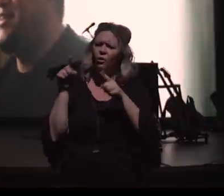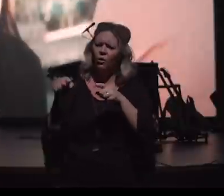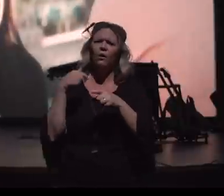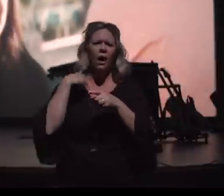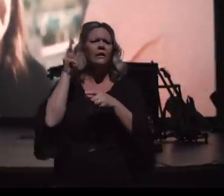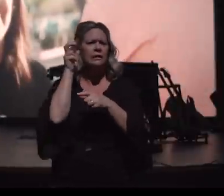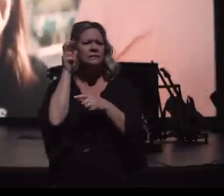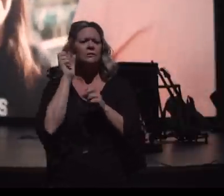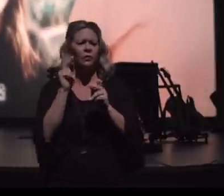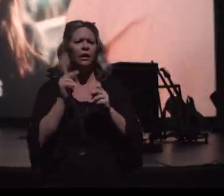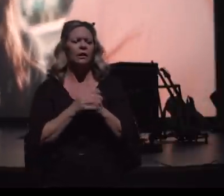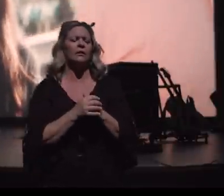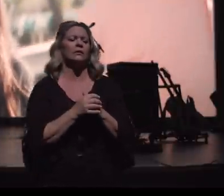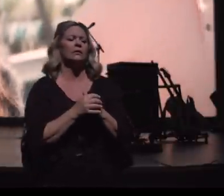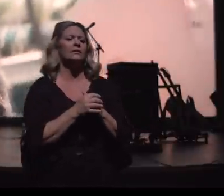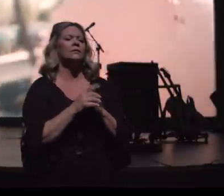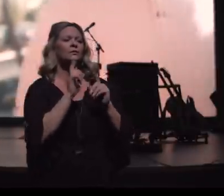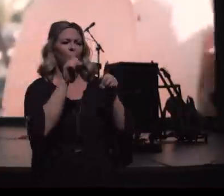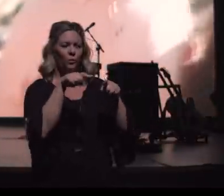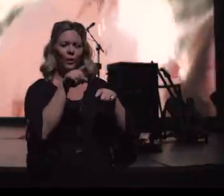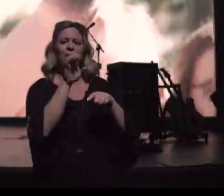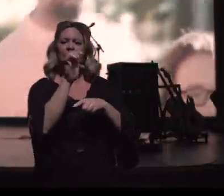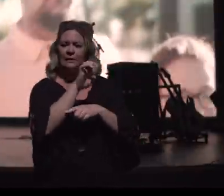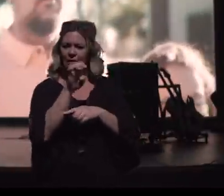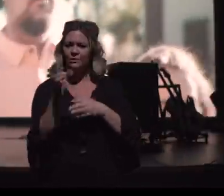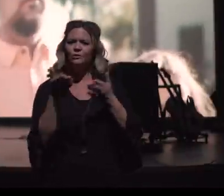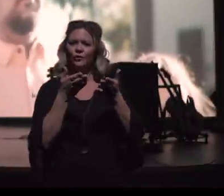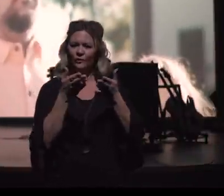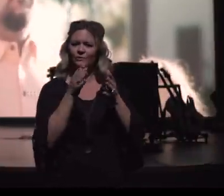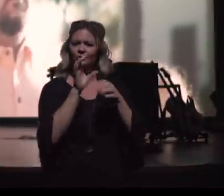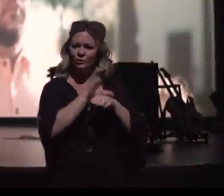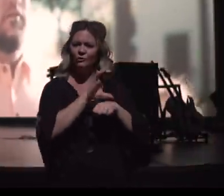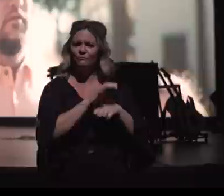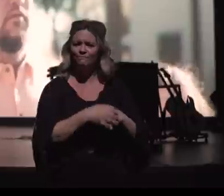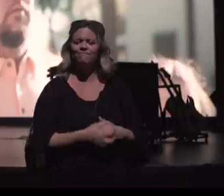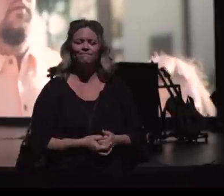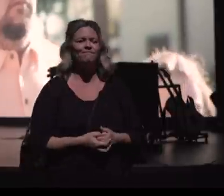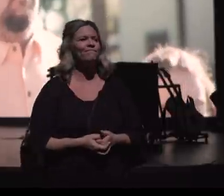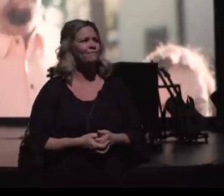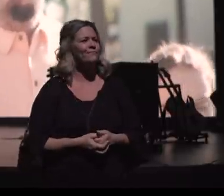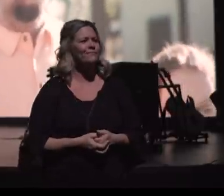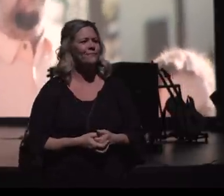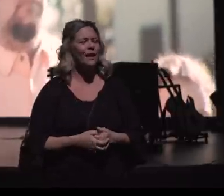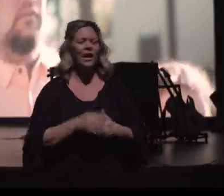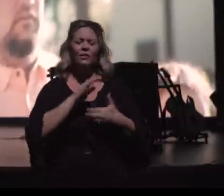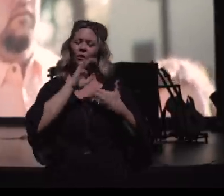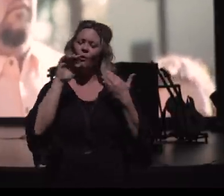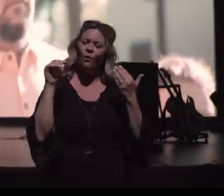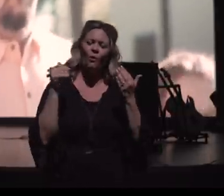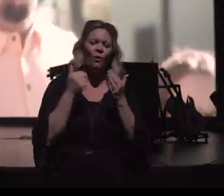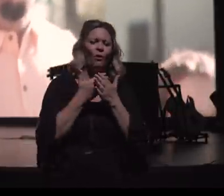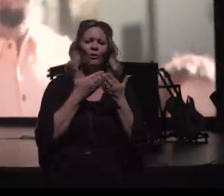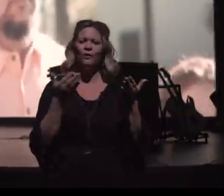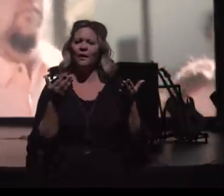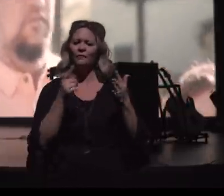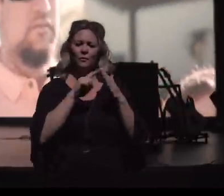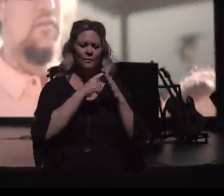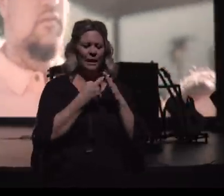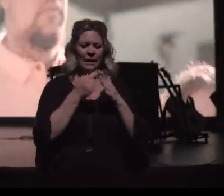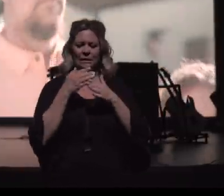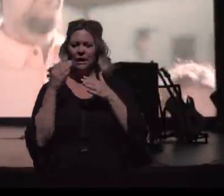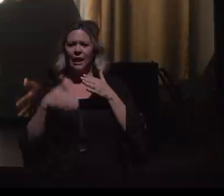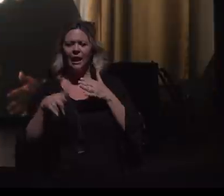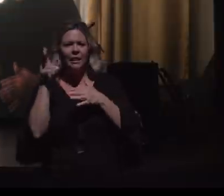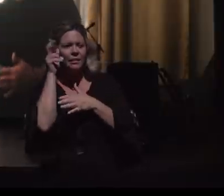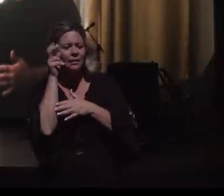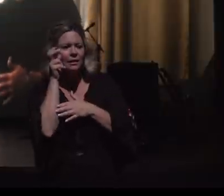I'll listen, and so we went to Easter service, but the whole thing, from the beginning to the end, I just sat there